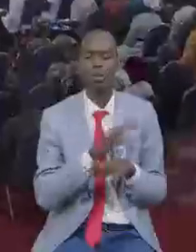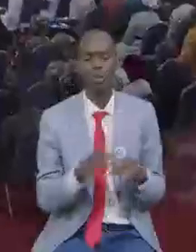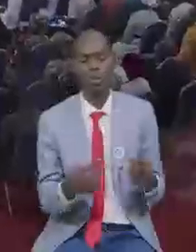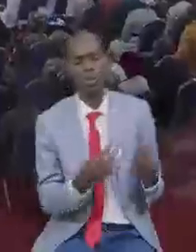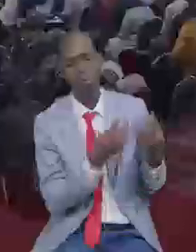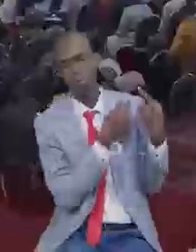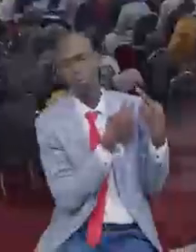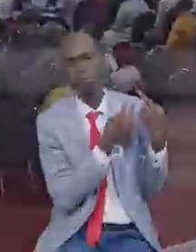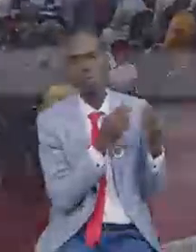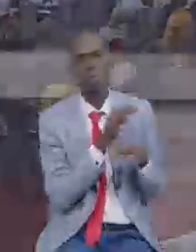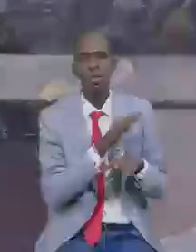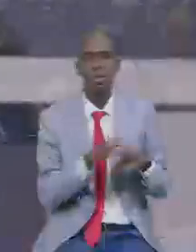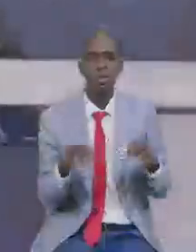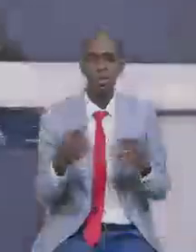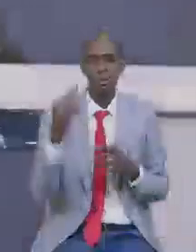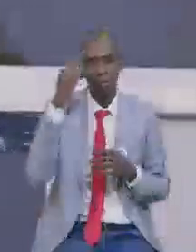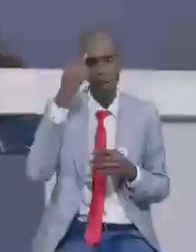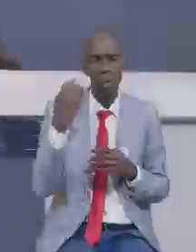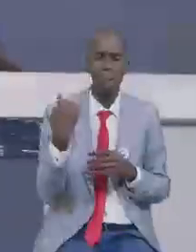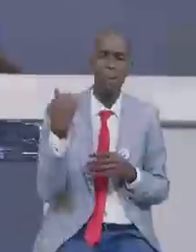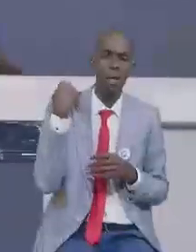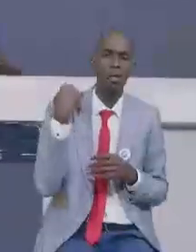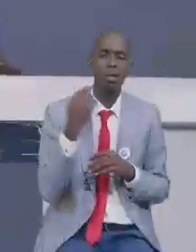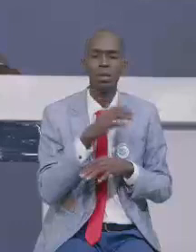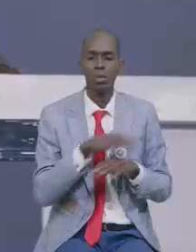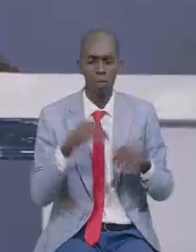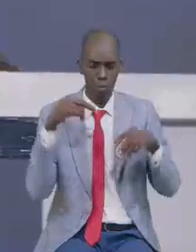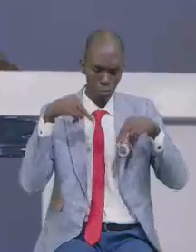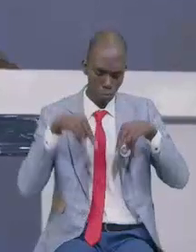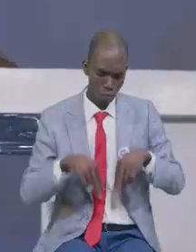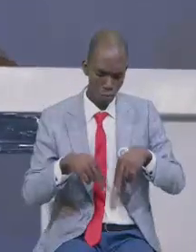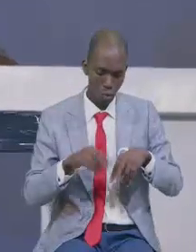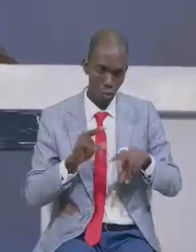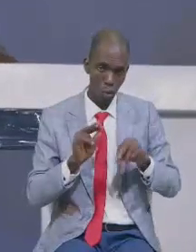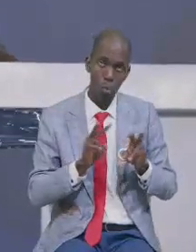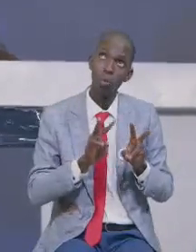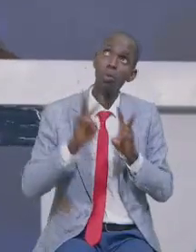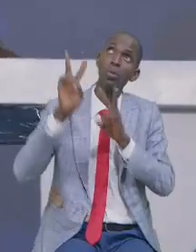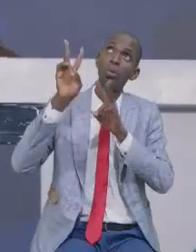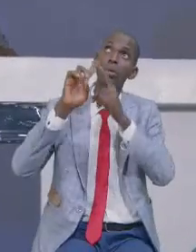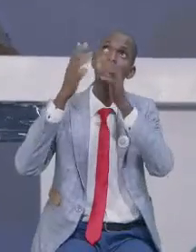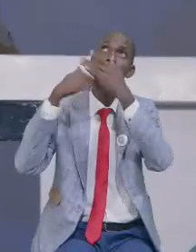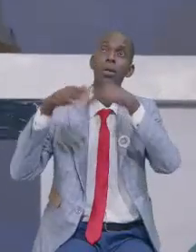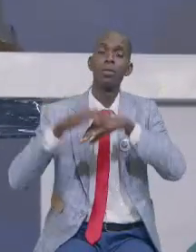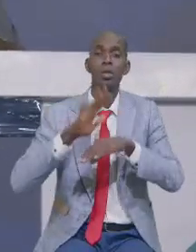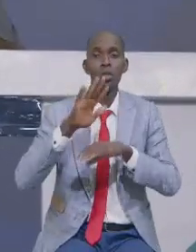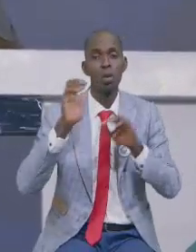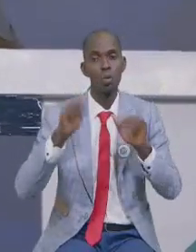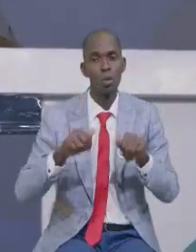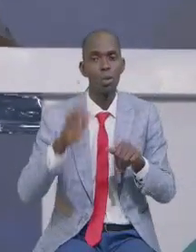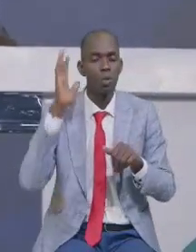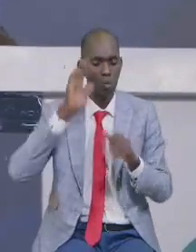Don't think back. Don't look down. Look to the heavens. your possibilities will